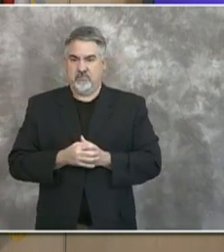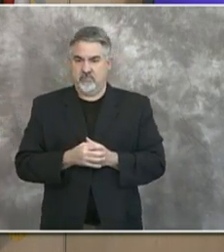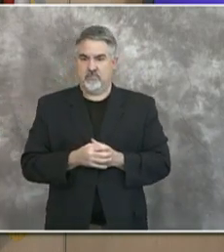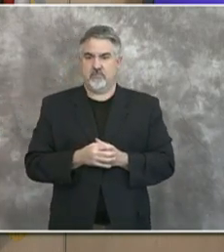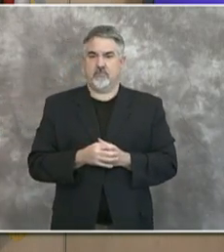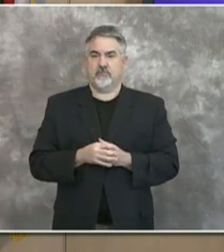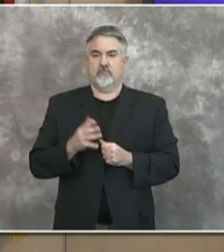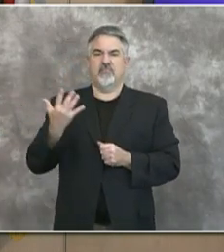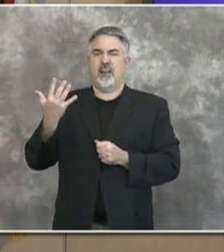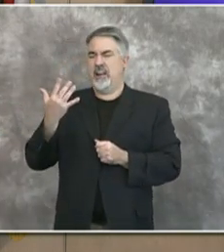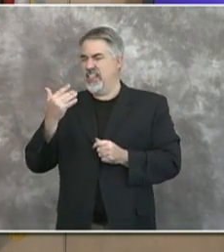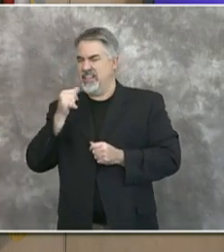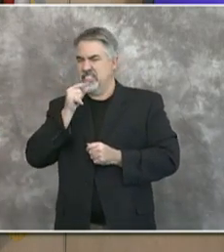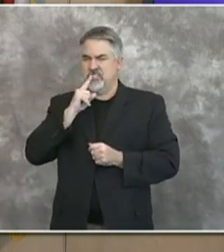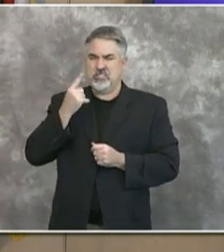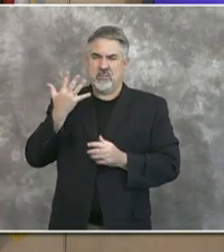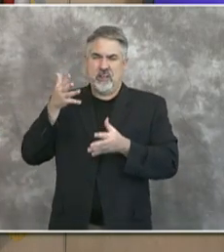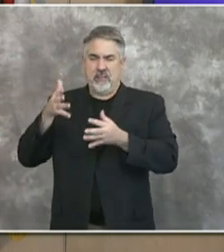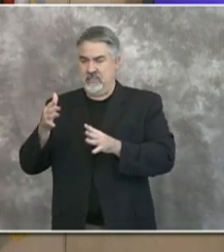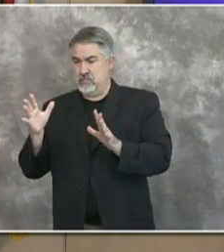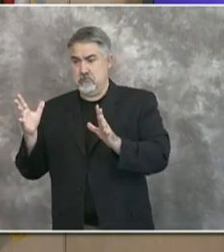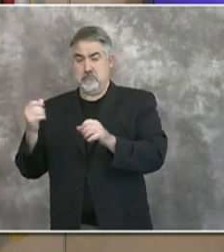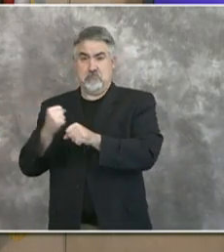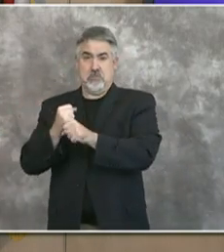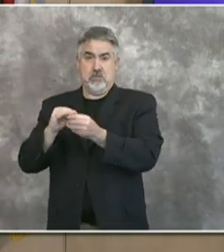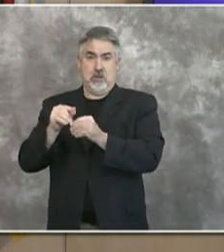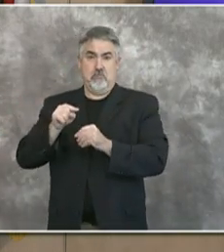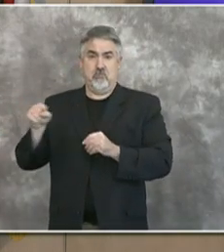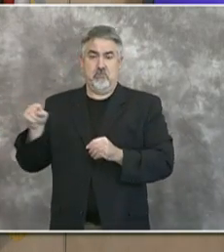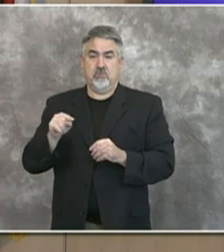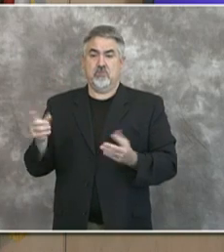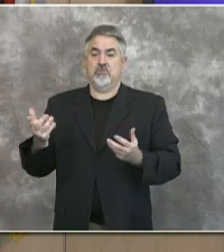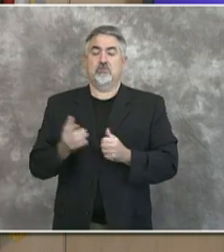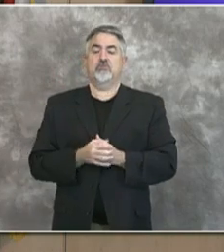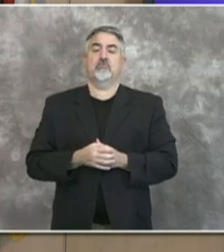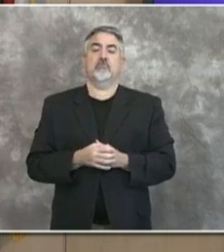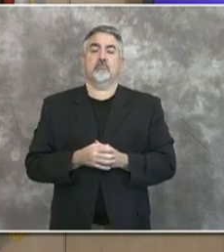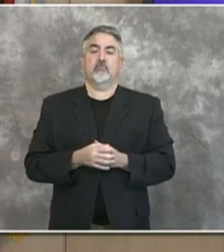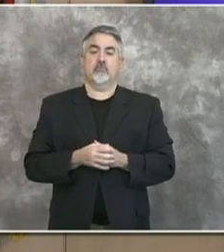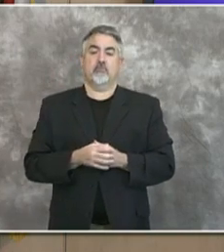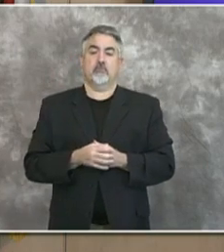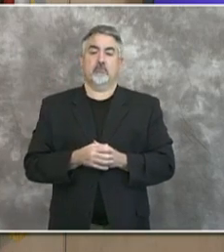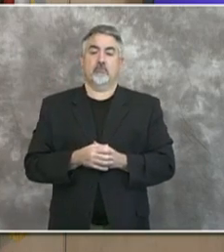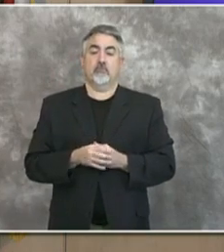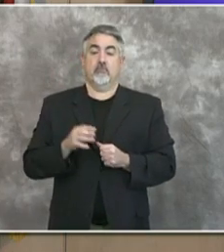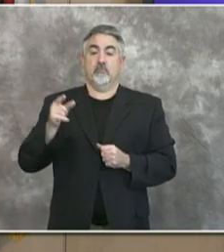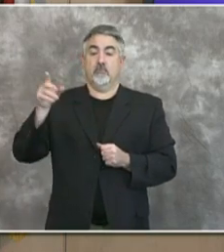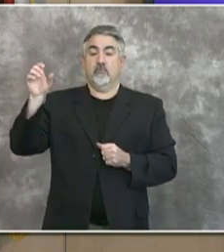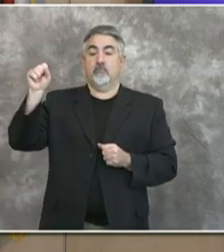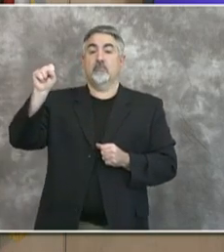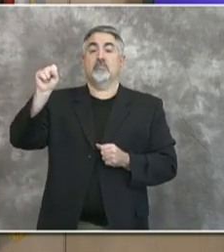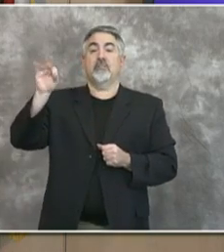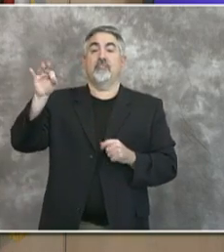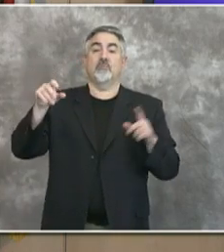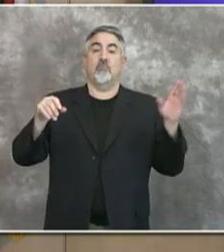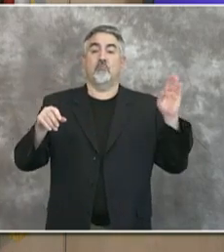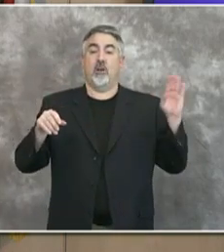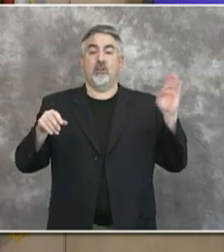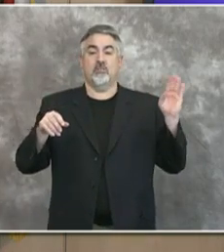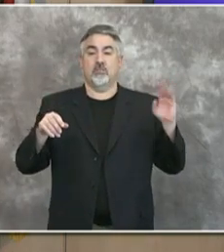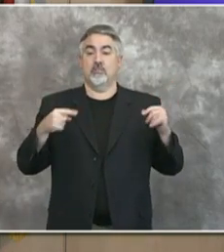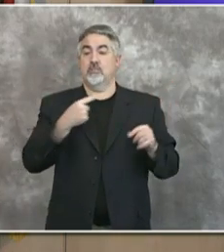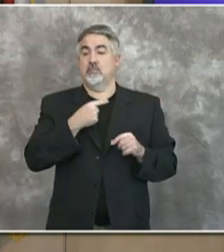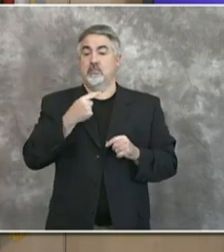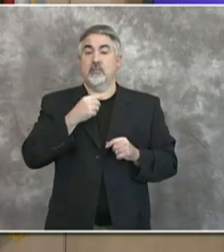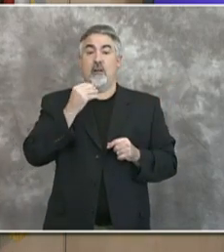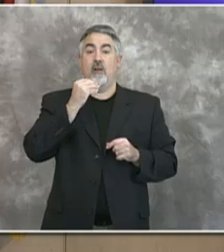indeterminate and will be retested. Given the news that we had seen out of San Francisco and Boston and other locations surrounding their homeless